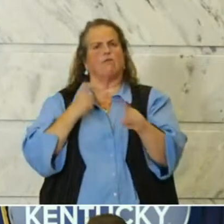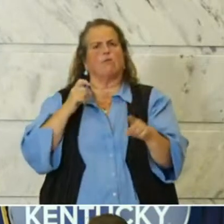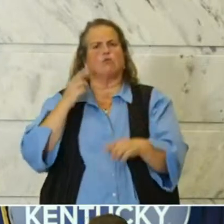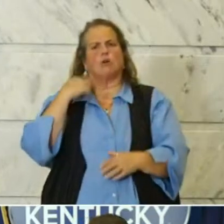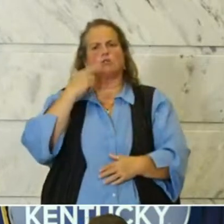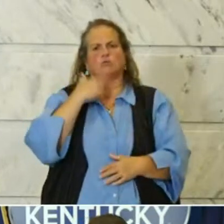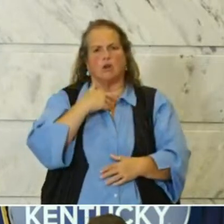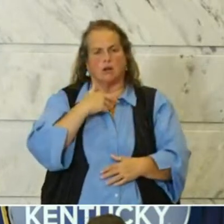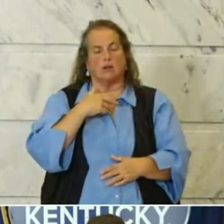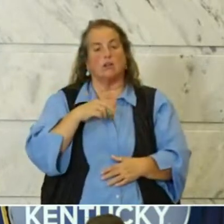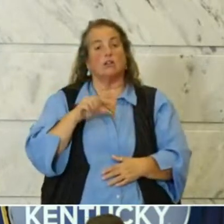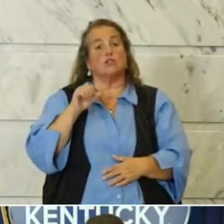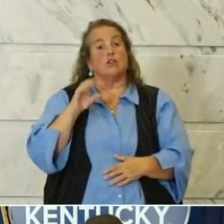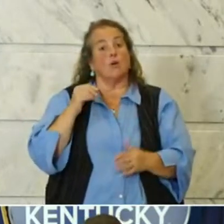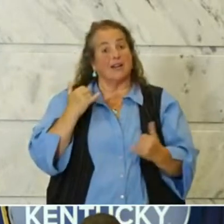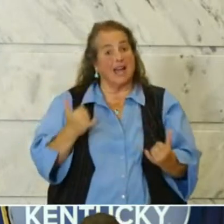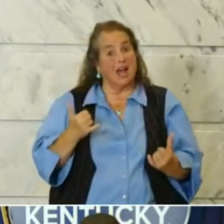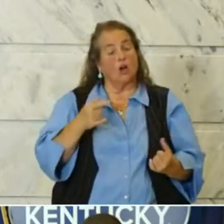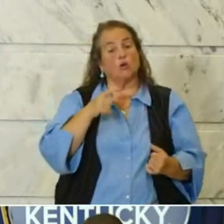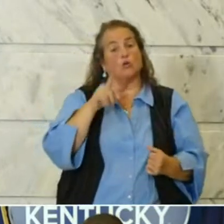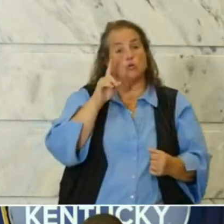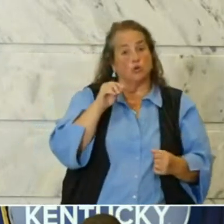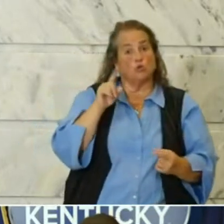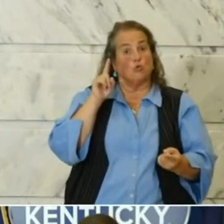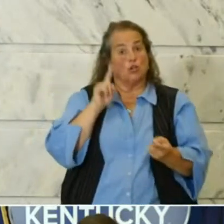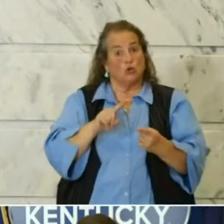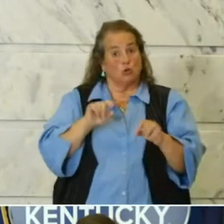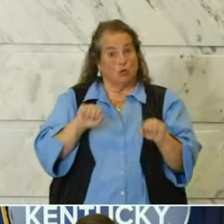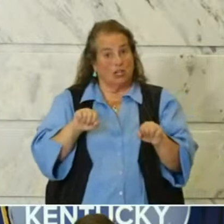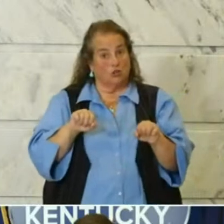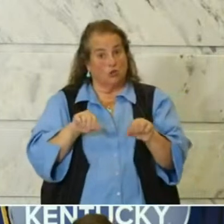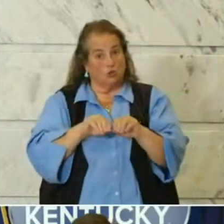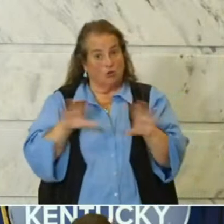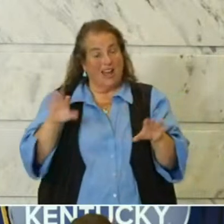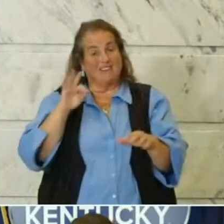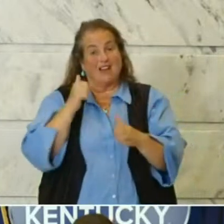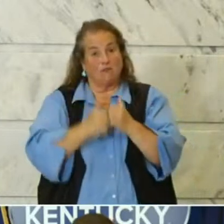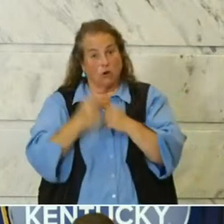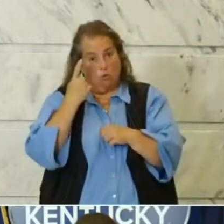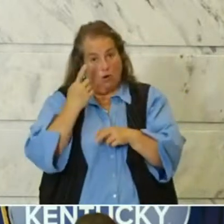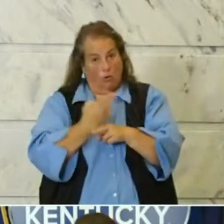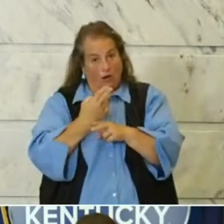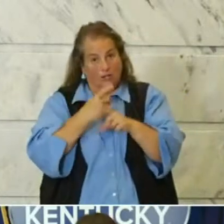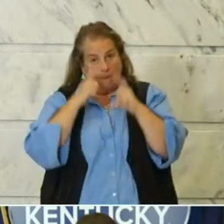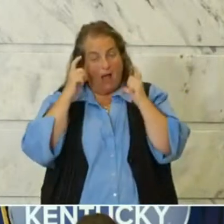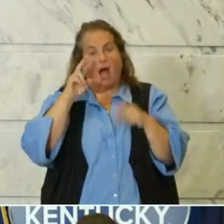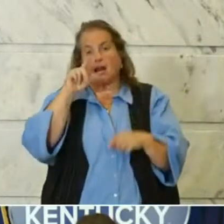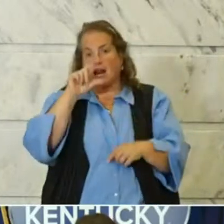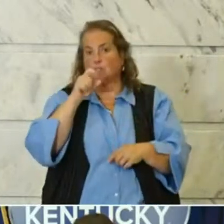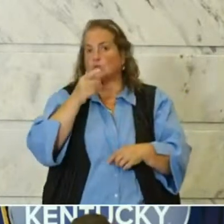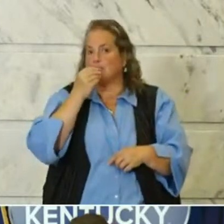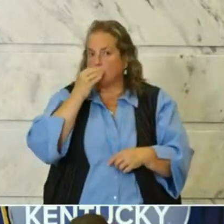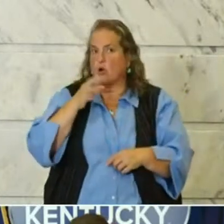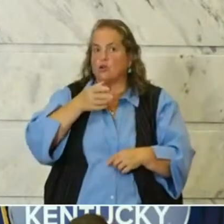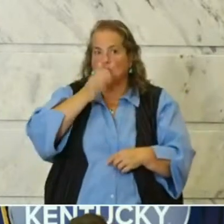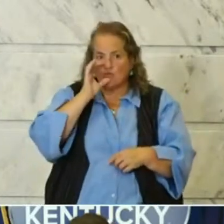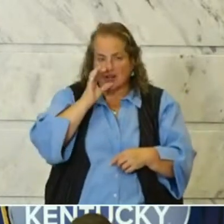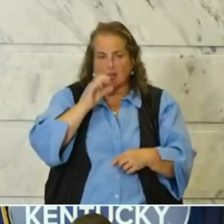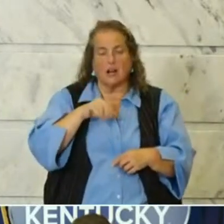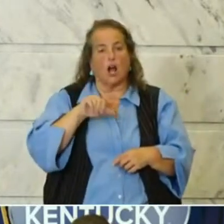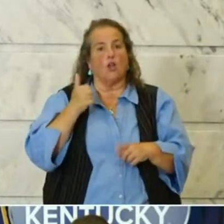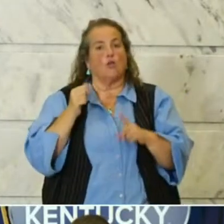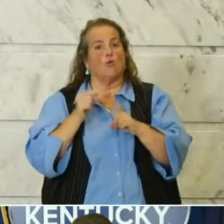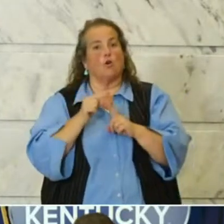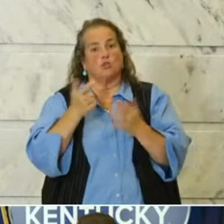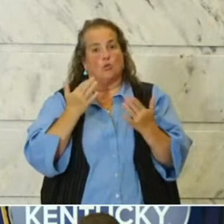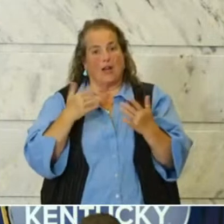Now, you certainly reduce the potential spread if everyone wears a mask unless they're eating or drinking. In other words, when you're waiting to